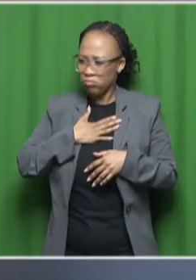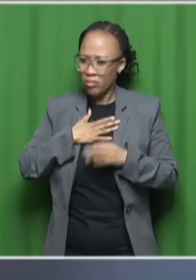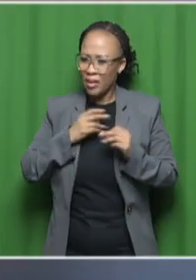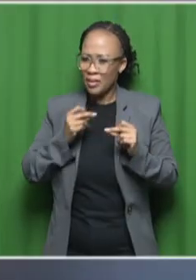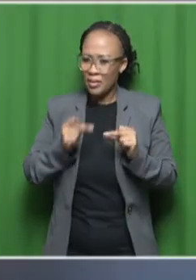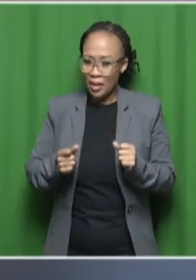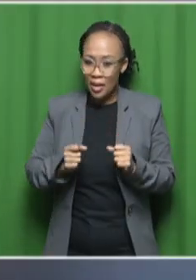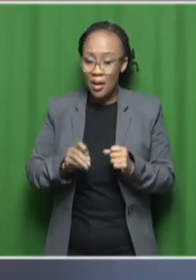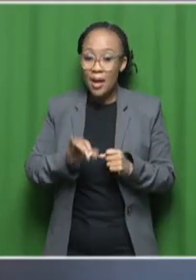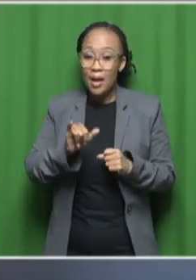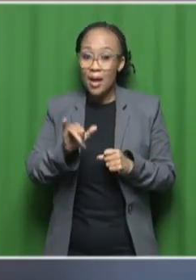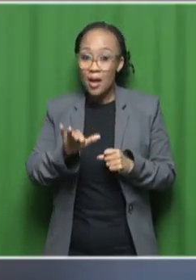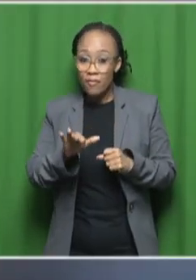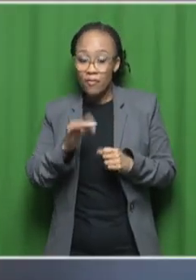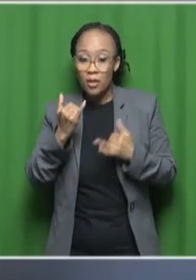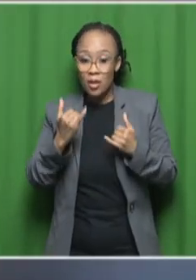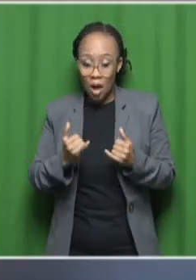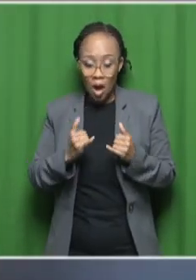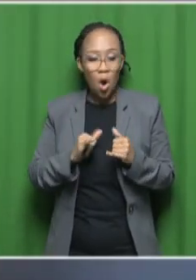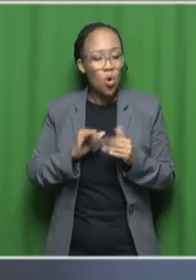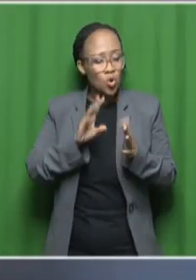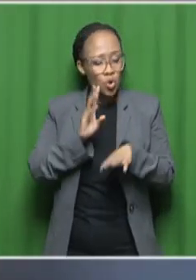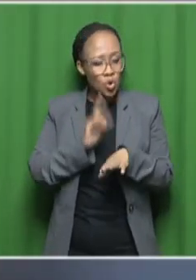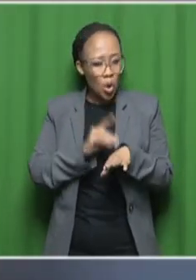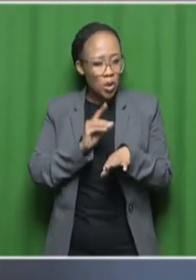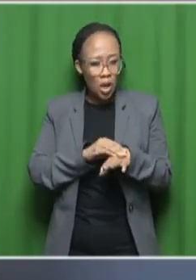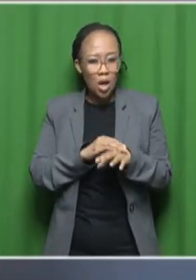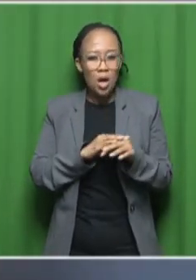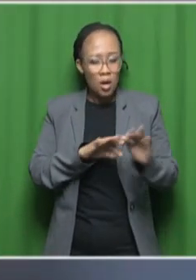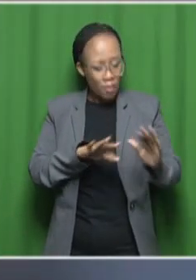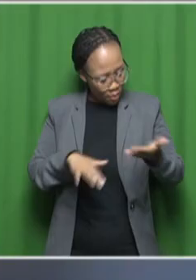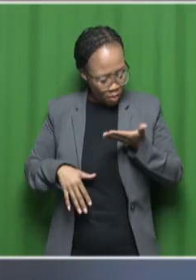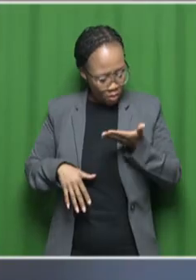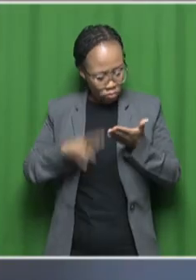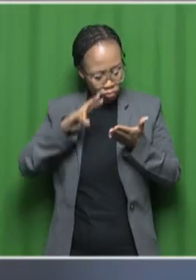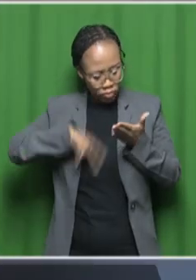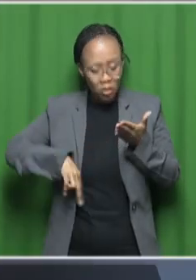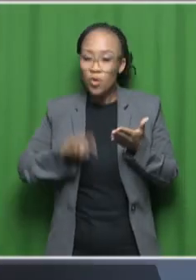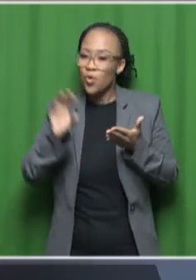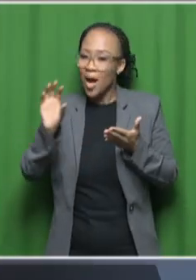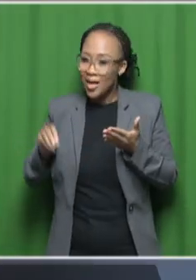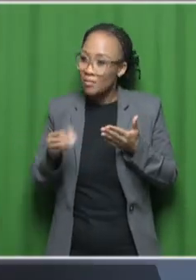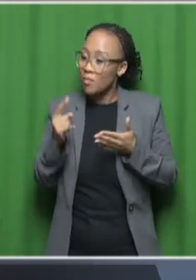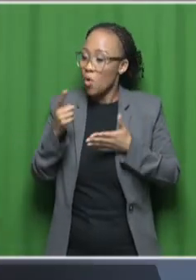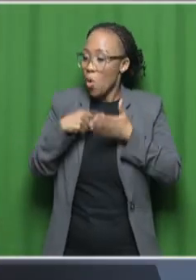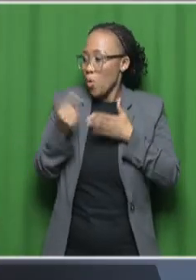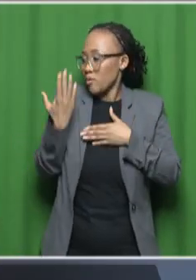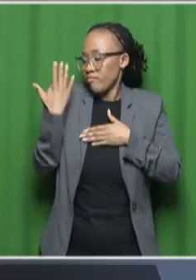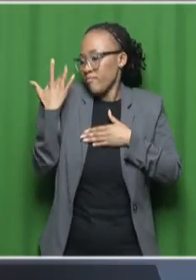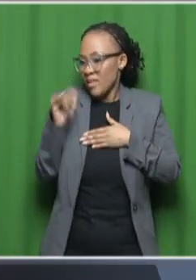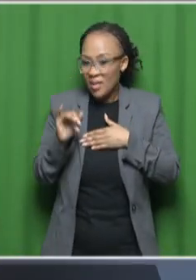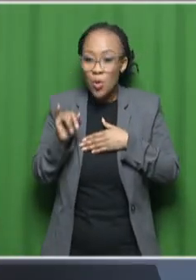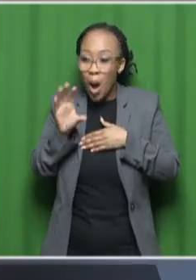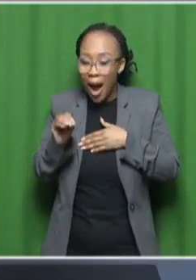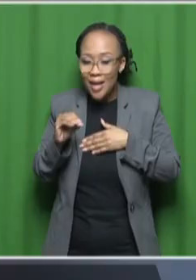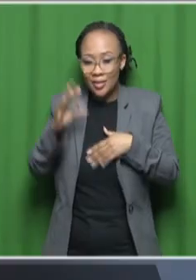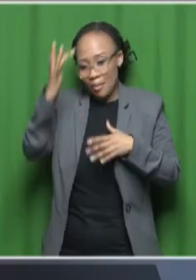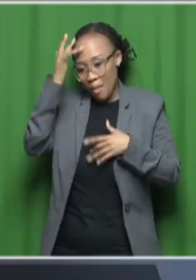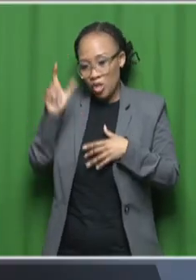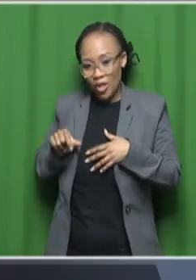a history of the patient to ask, did you perhaps have a throat infection in the last couple of weeks, you might not put those two